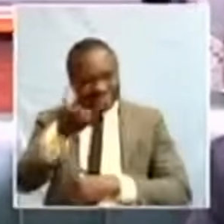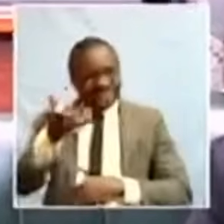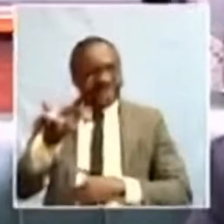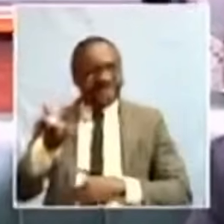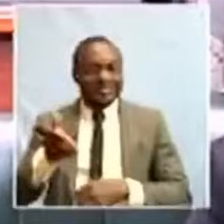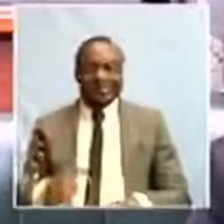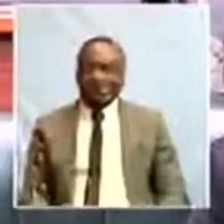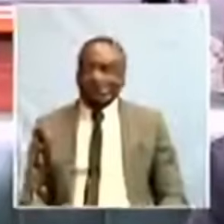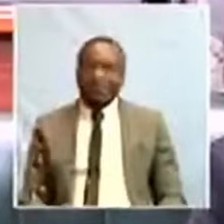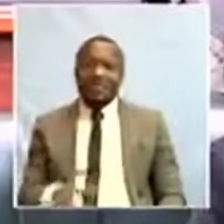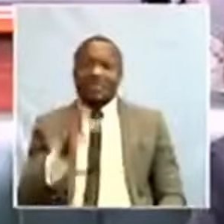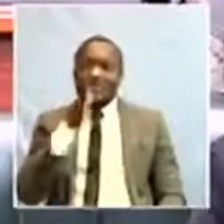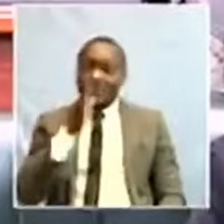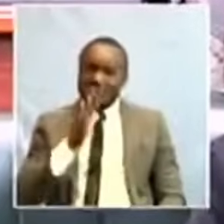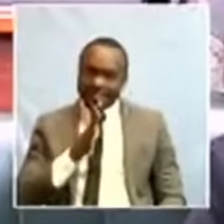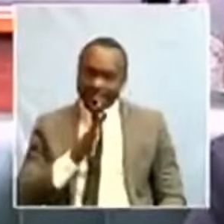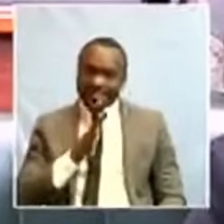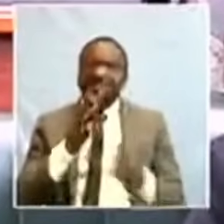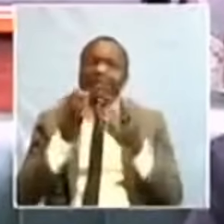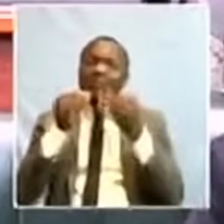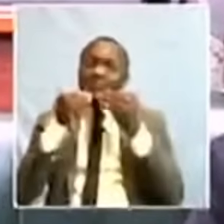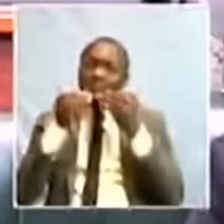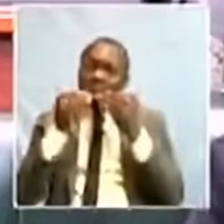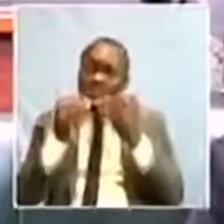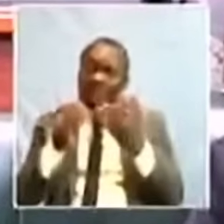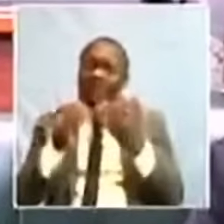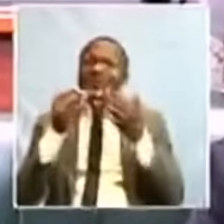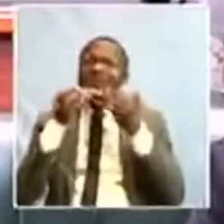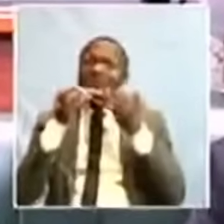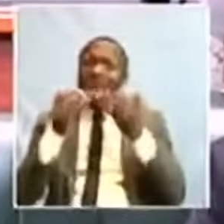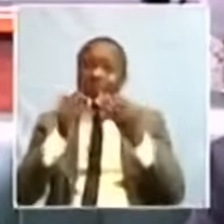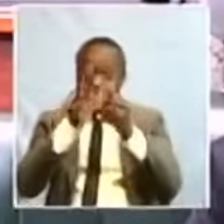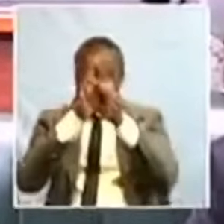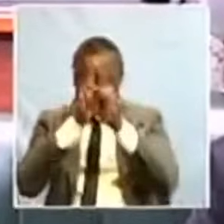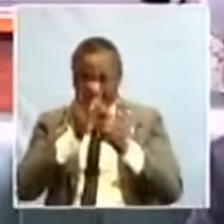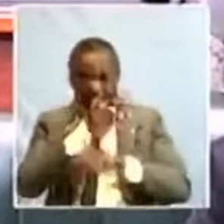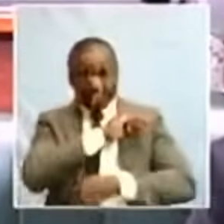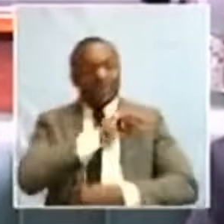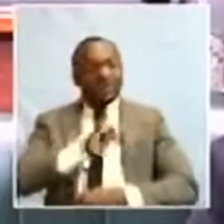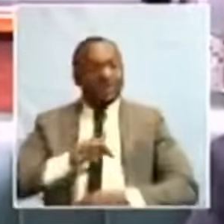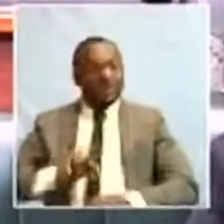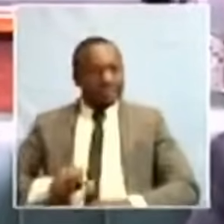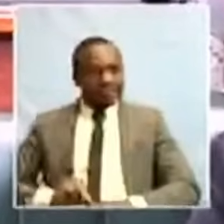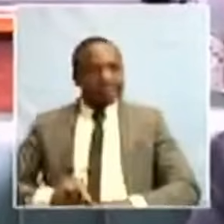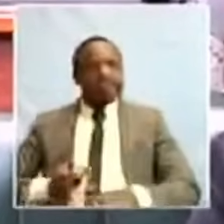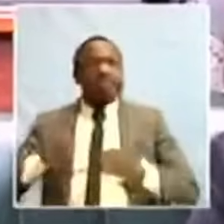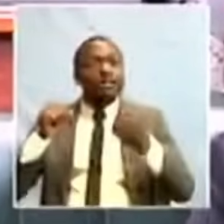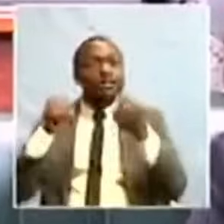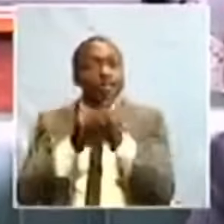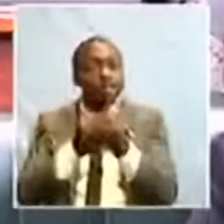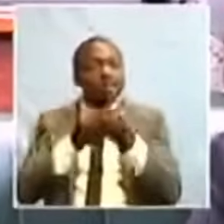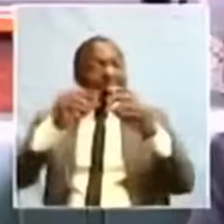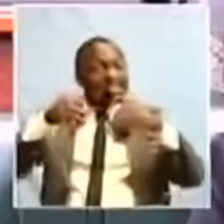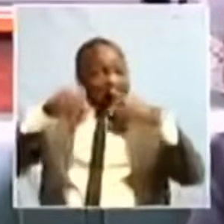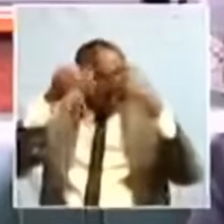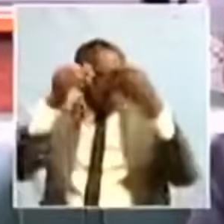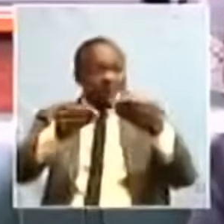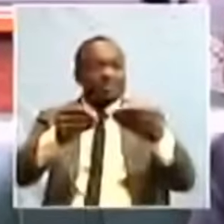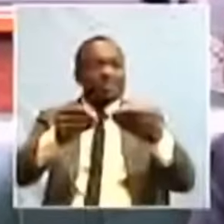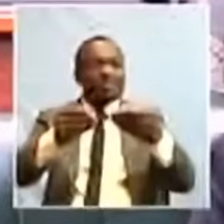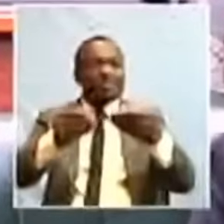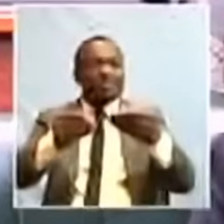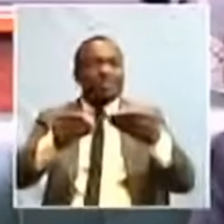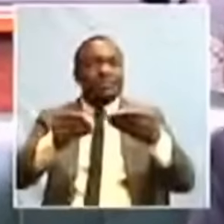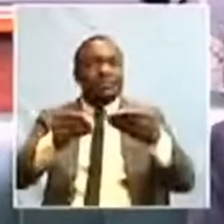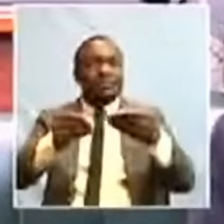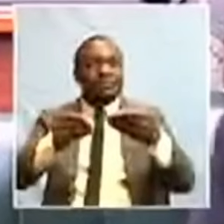Hey, Madam, I want to thank you, and want to thank the honorable members for the support they have given